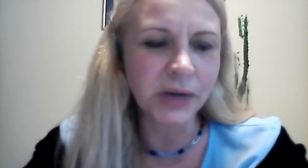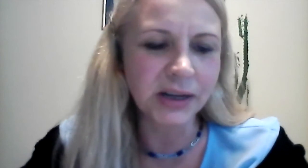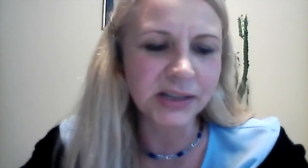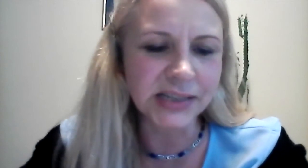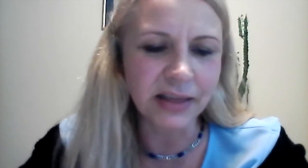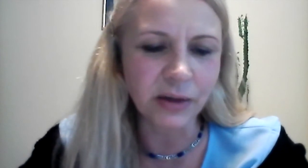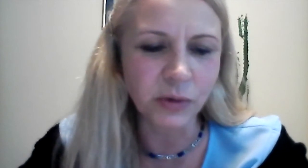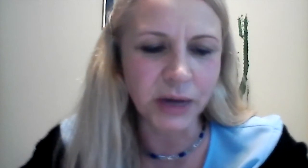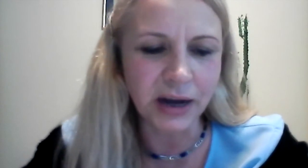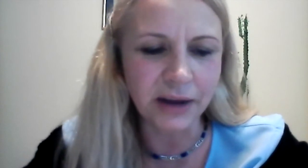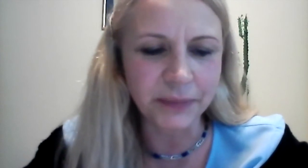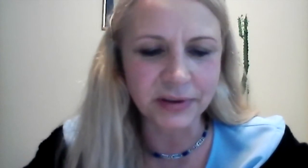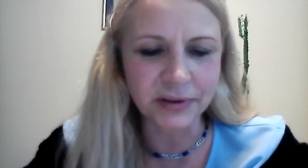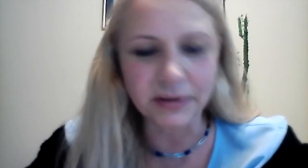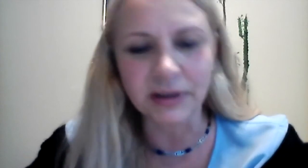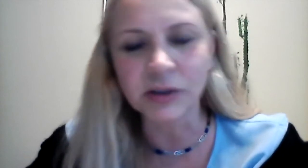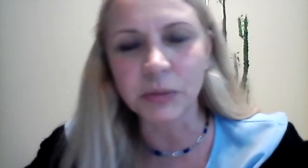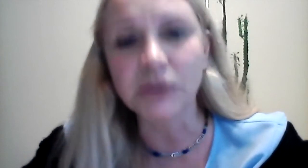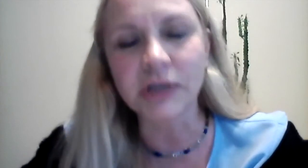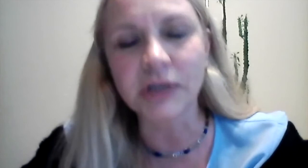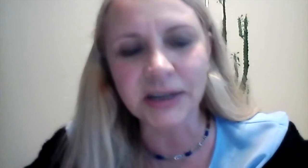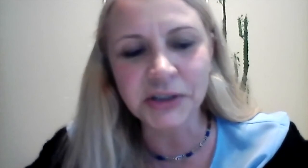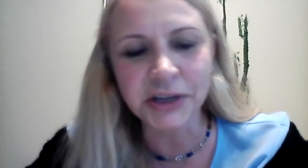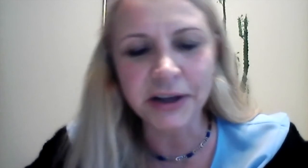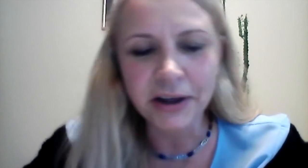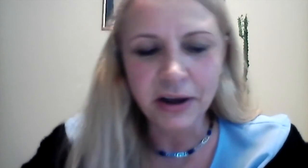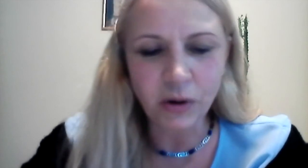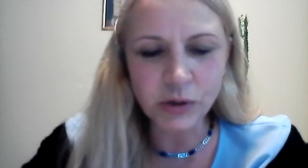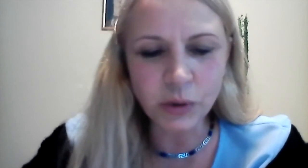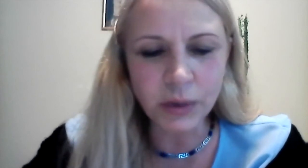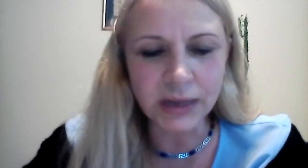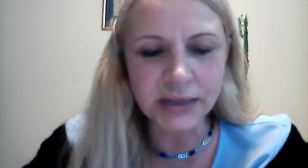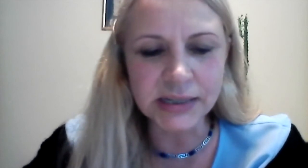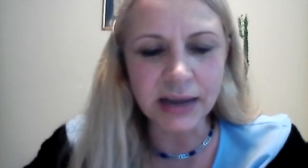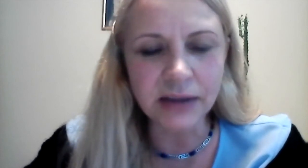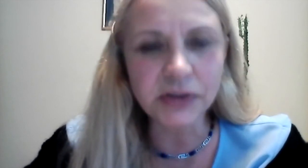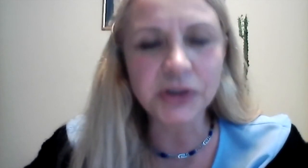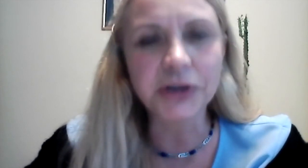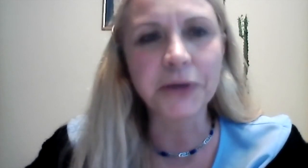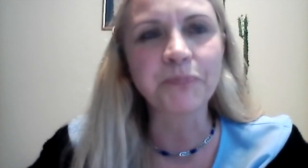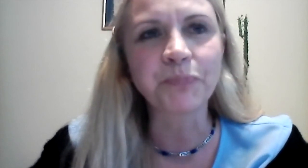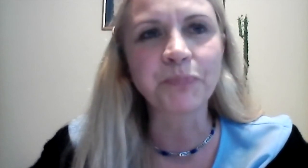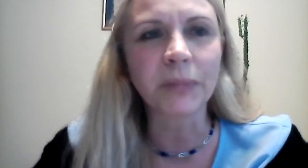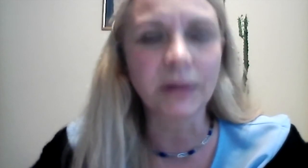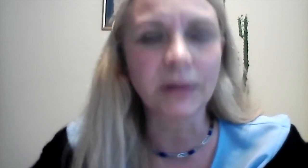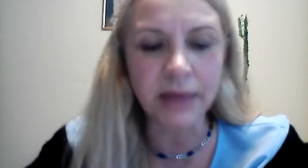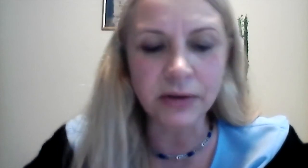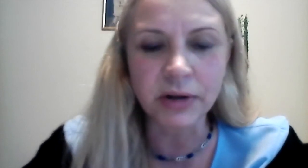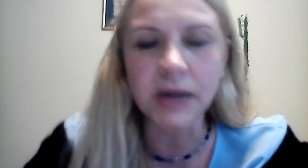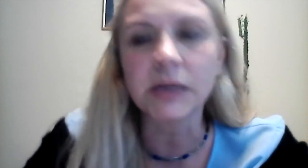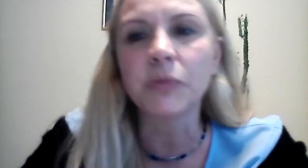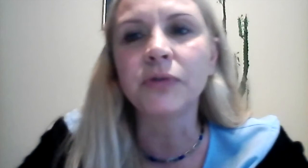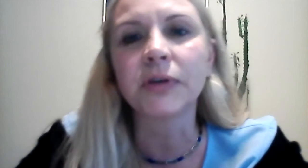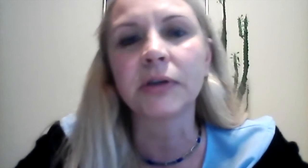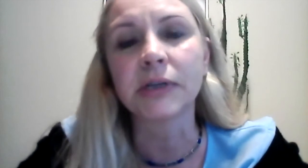we understand that we are a little bit Nordic country. Also, we understand that there